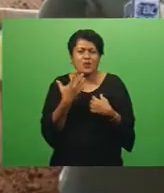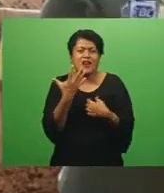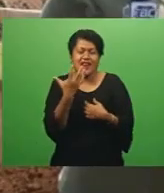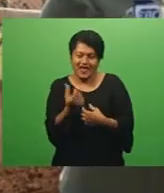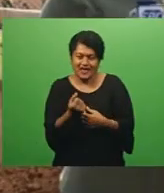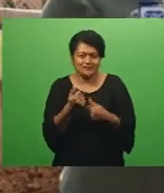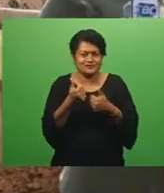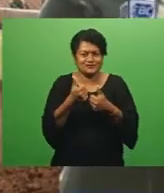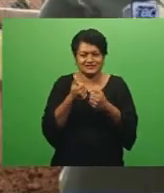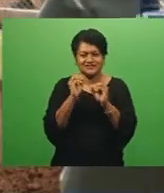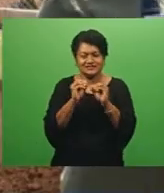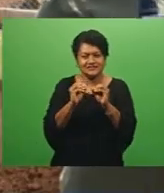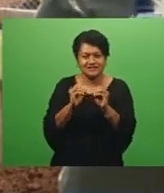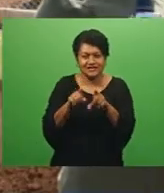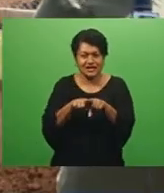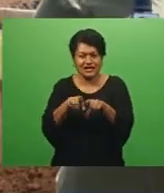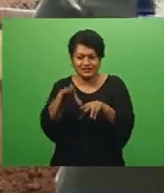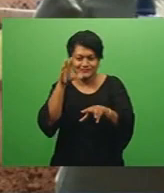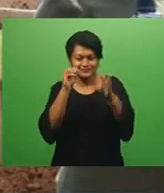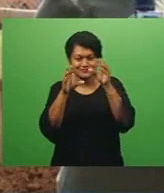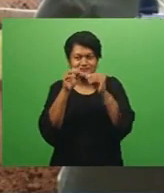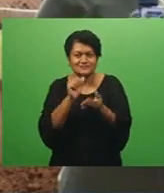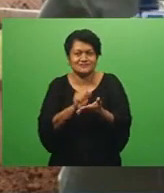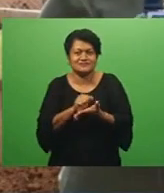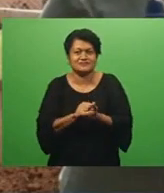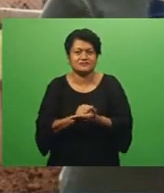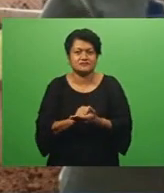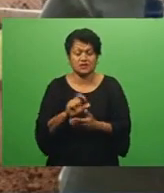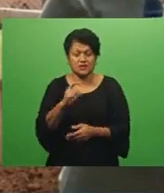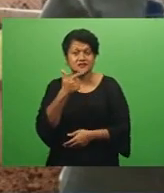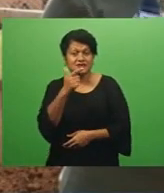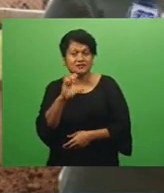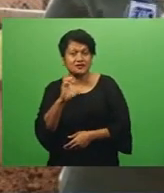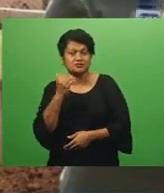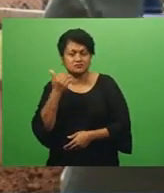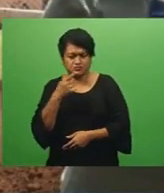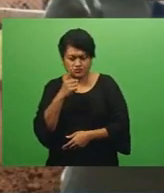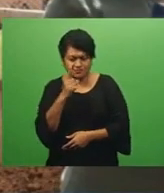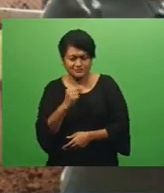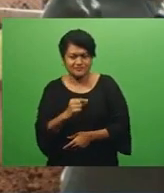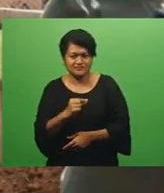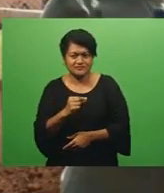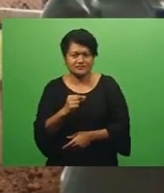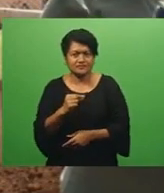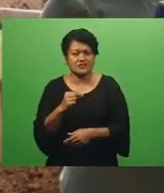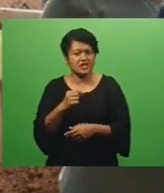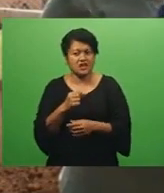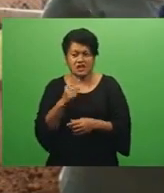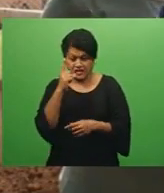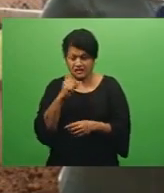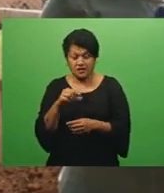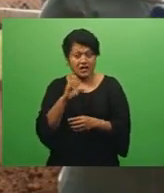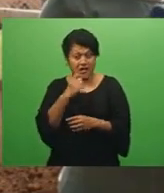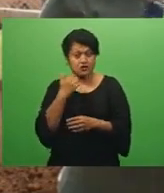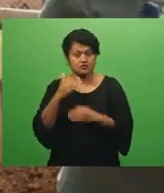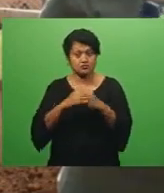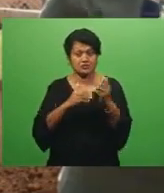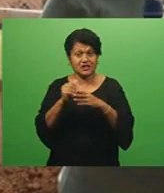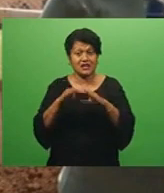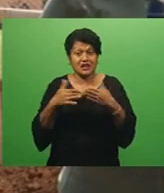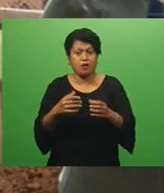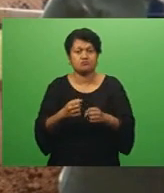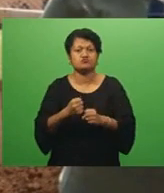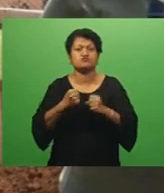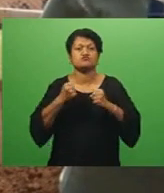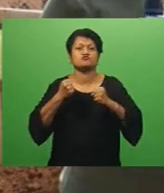environment. The semi-permanent 1x7 classroom building will be able to withstand a Category 3 cyclone. Construction of the building is expected